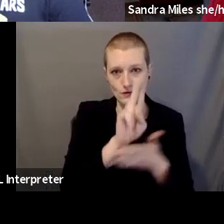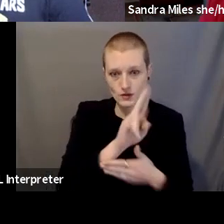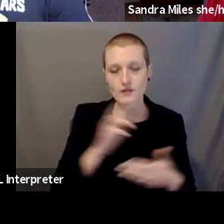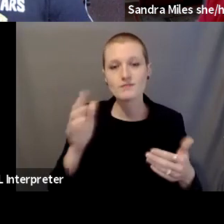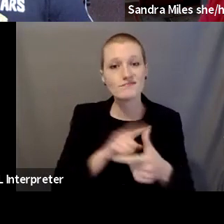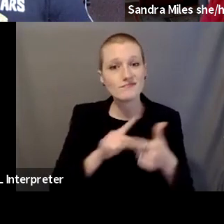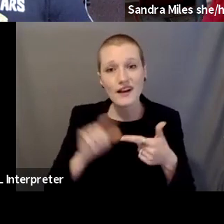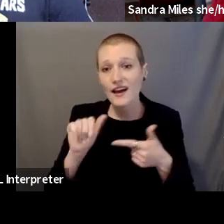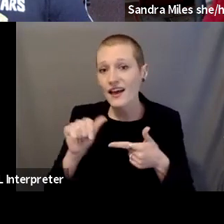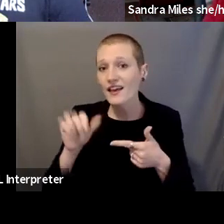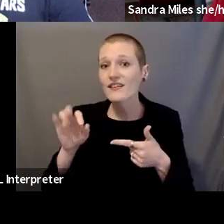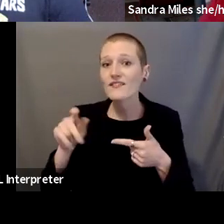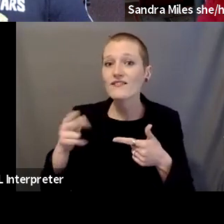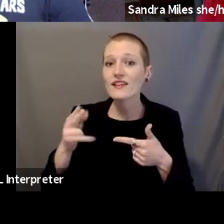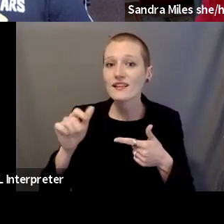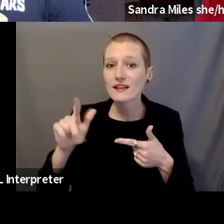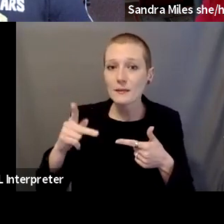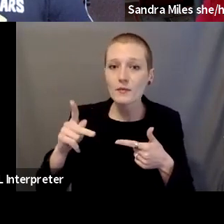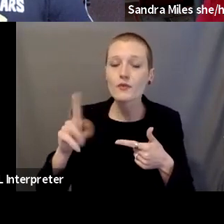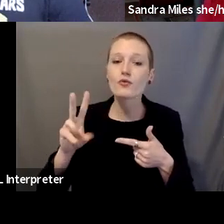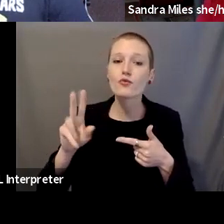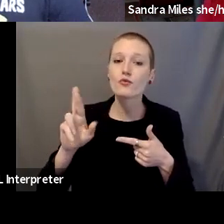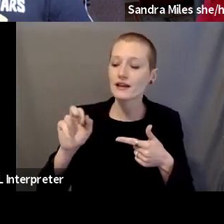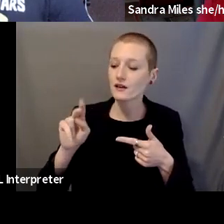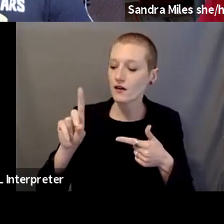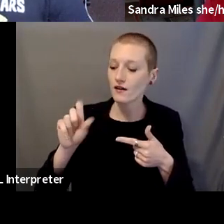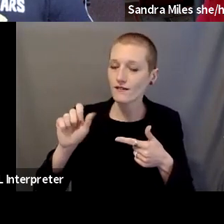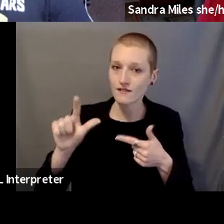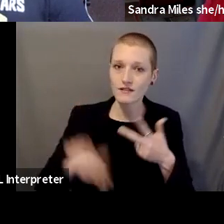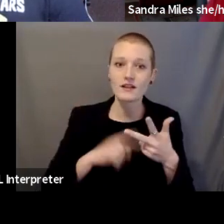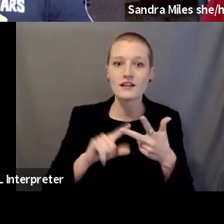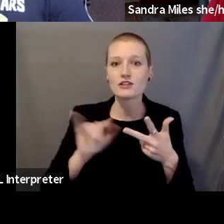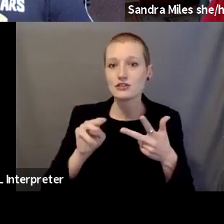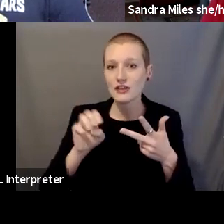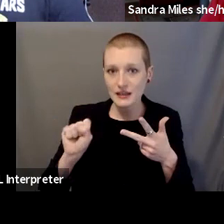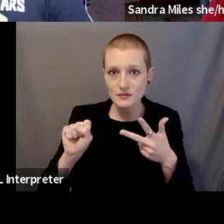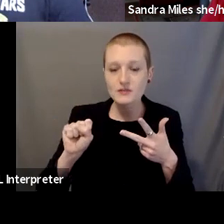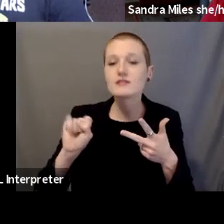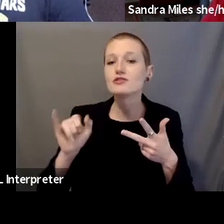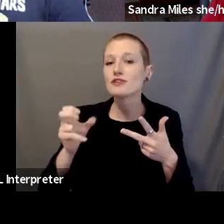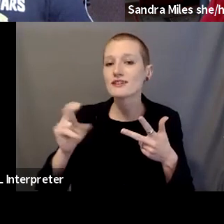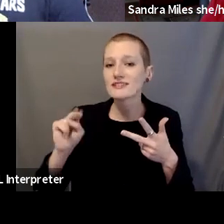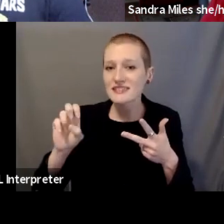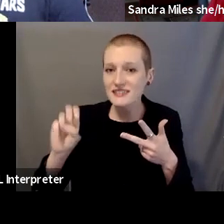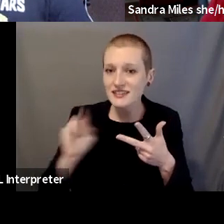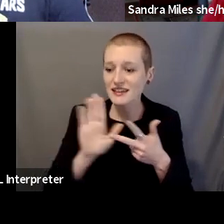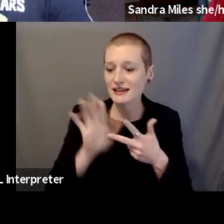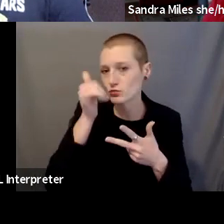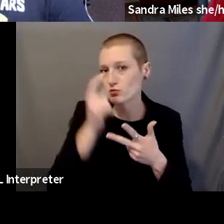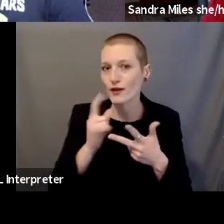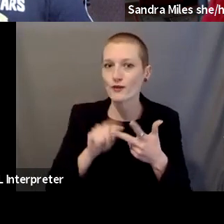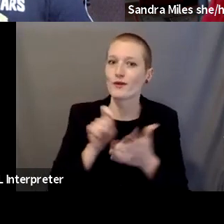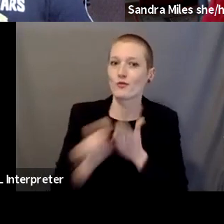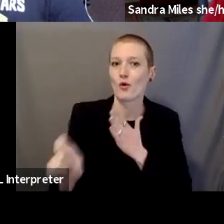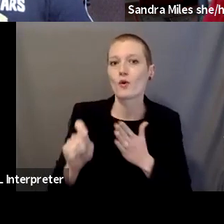Randolph. James Weldon Johnson and his brother, who wrote Lift Every Voice and Sing. So I remember growing up in Jacksonville and feeling